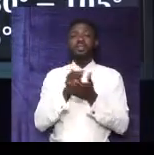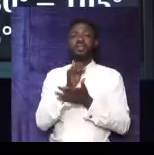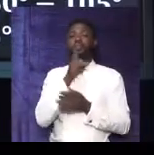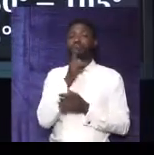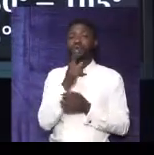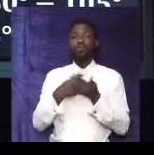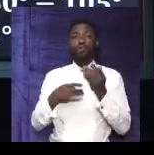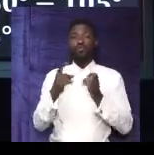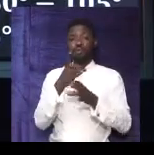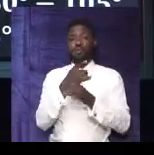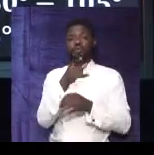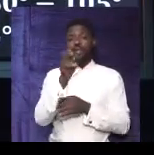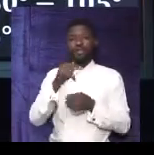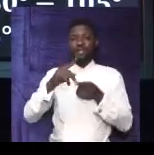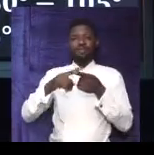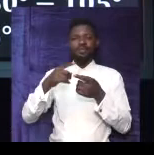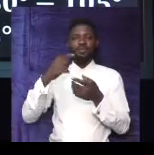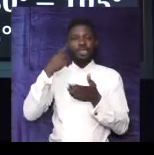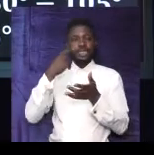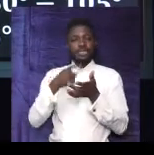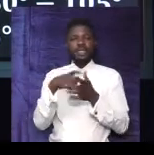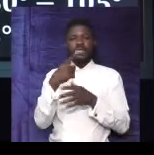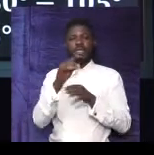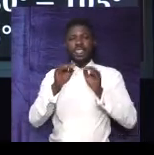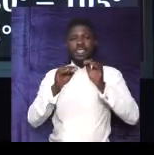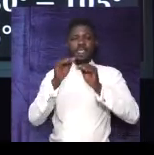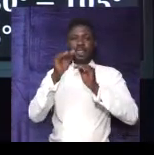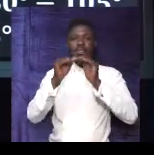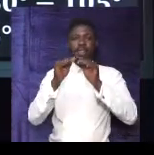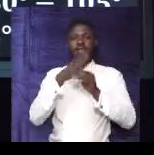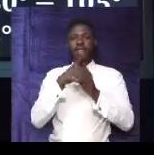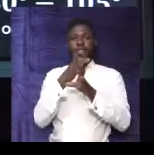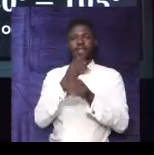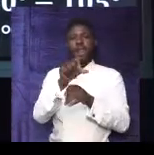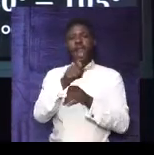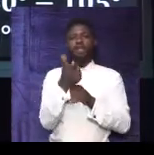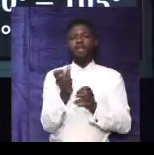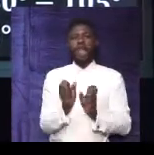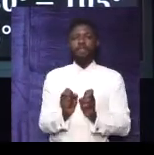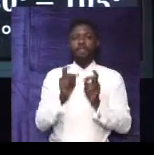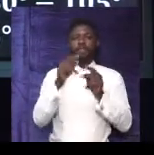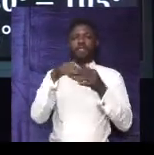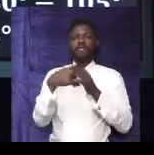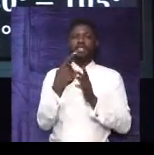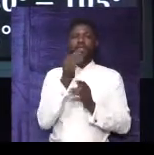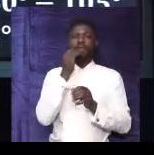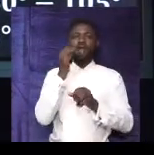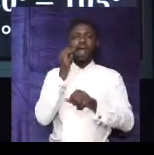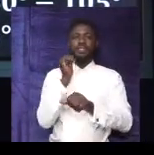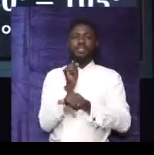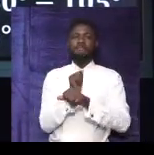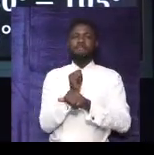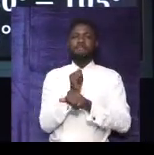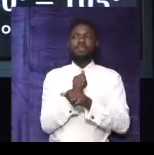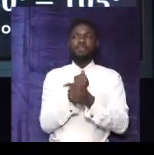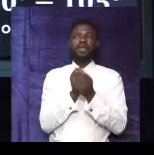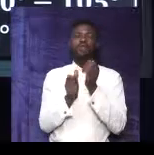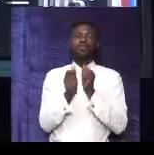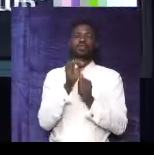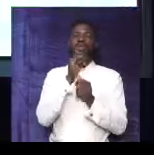friend. If that is not what you got, then you probably need to recheck the steps, and you find get another opportunity in the